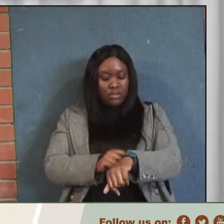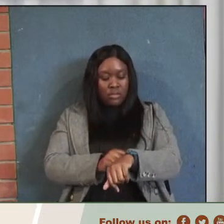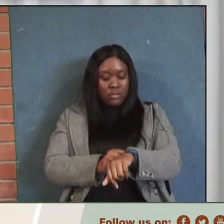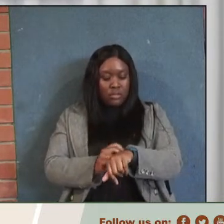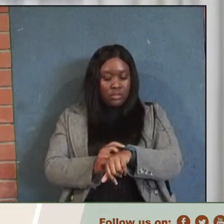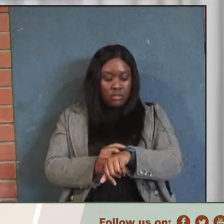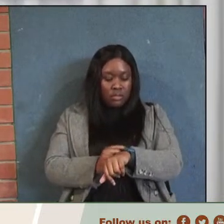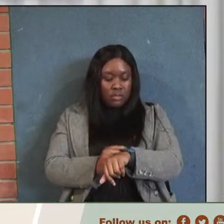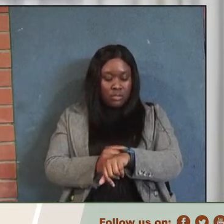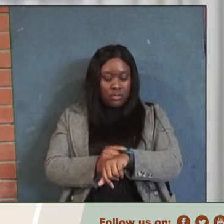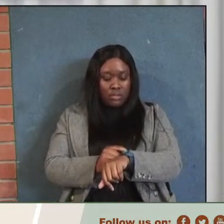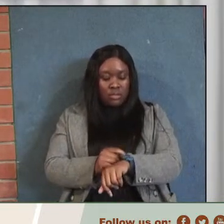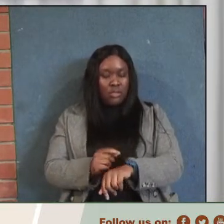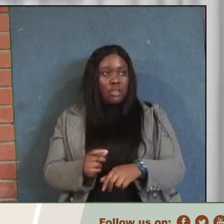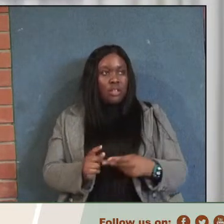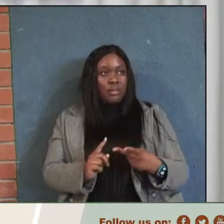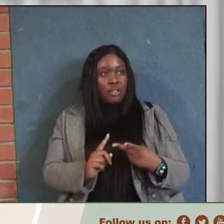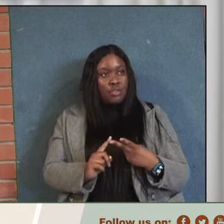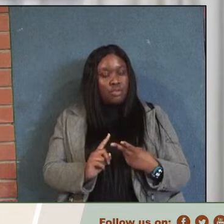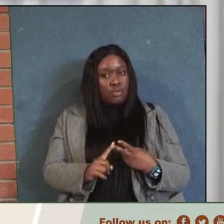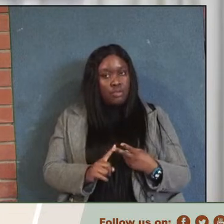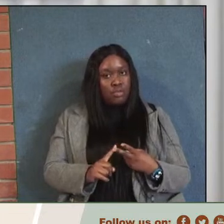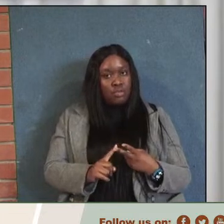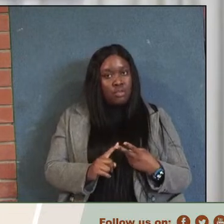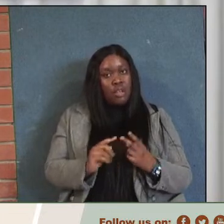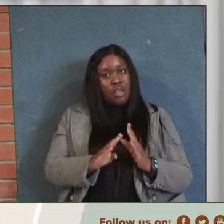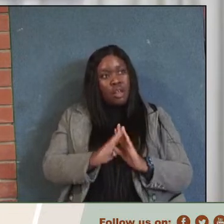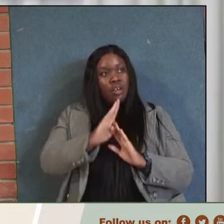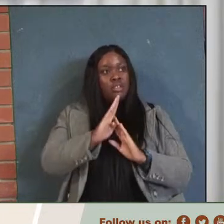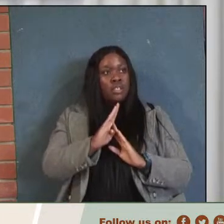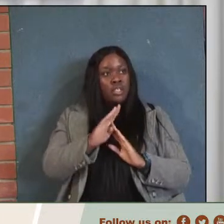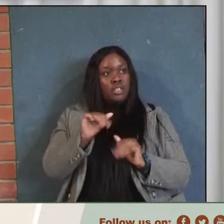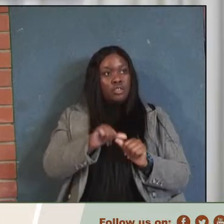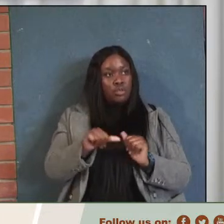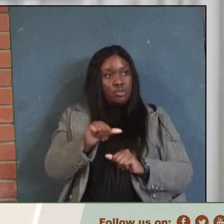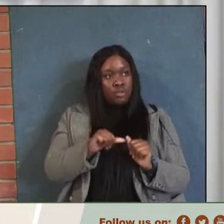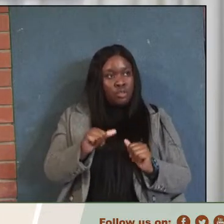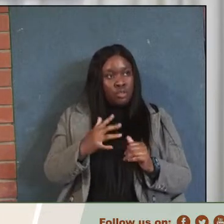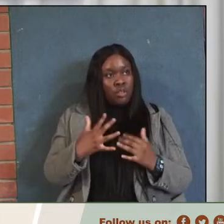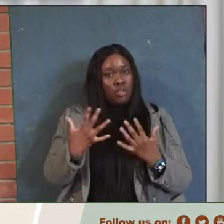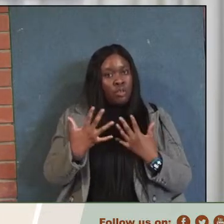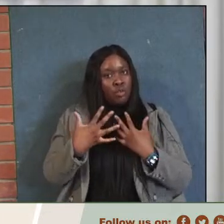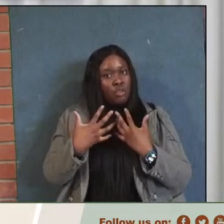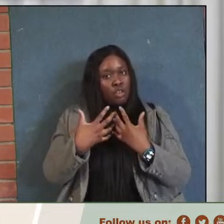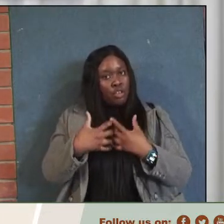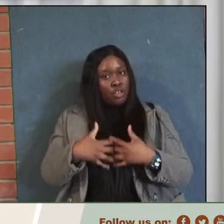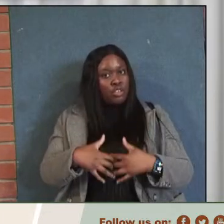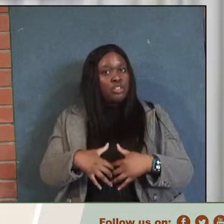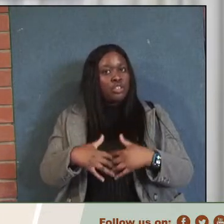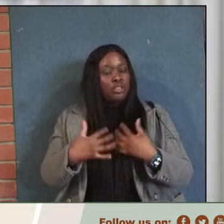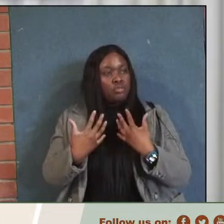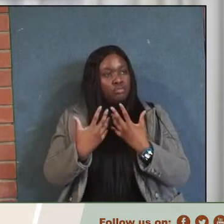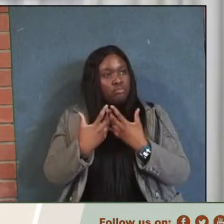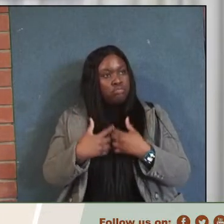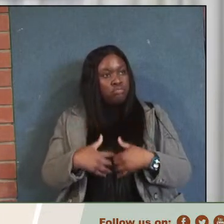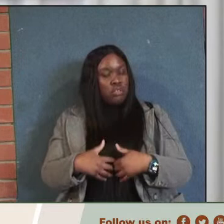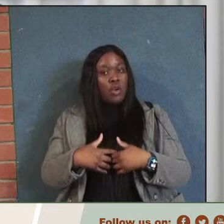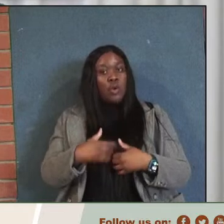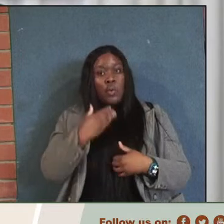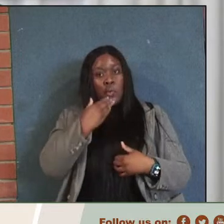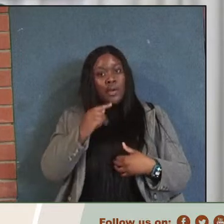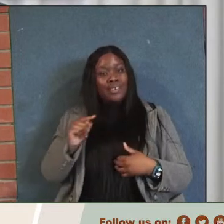Another pillar is on enhancing social cohesion between young